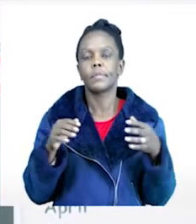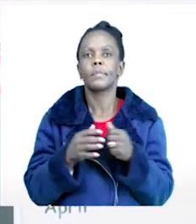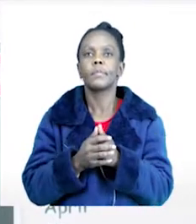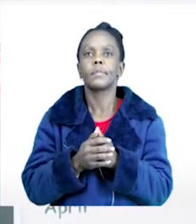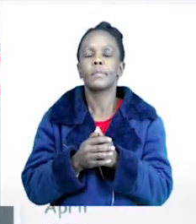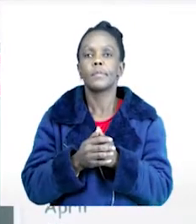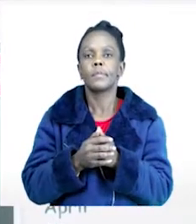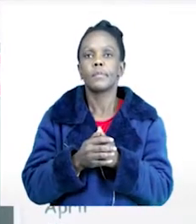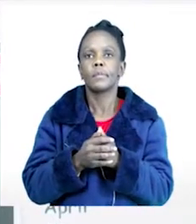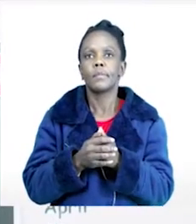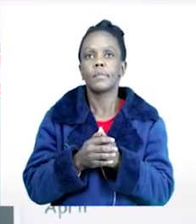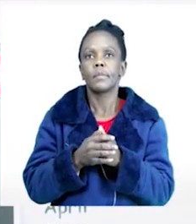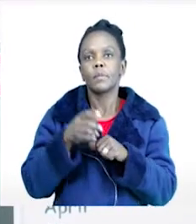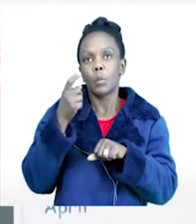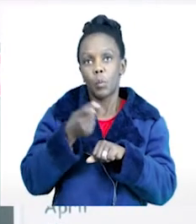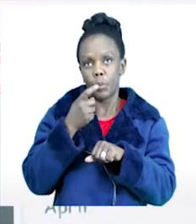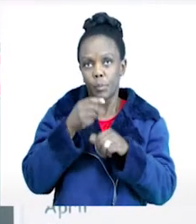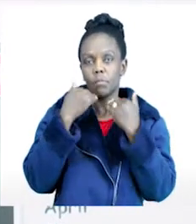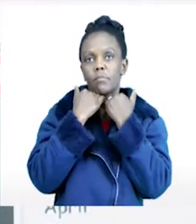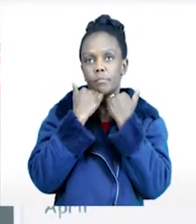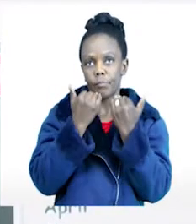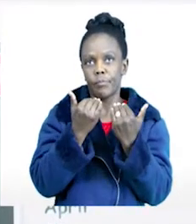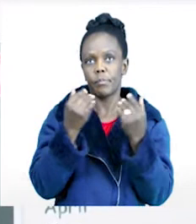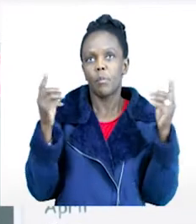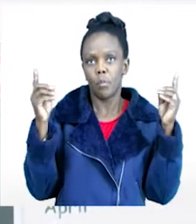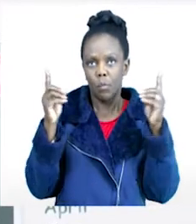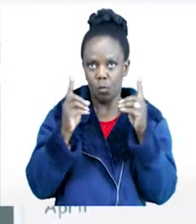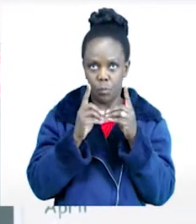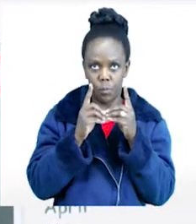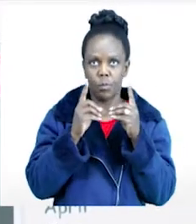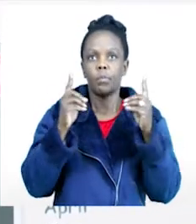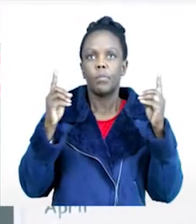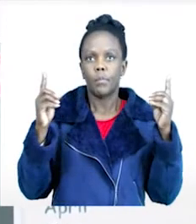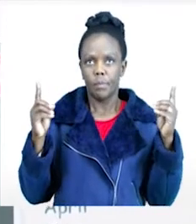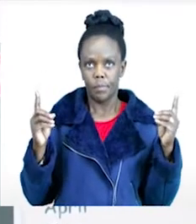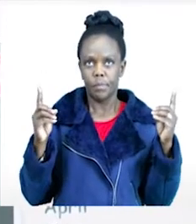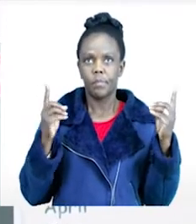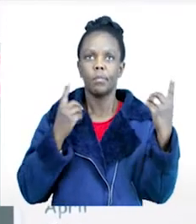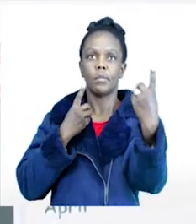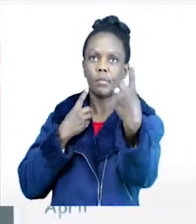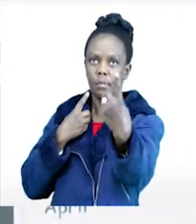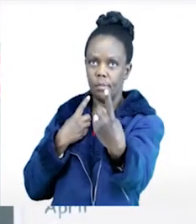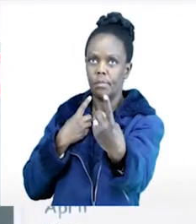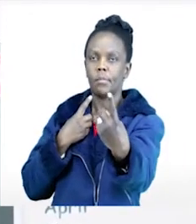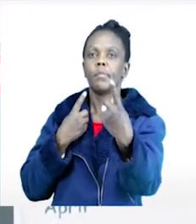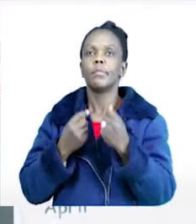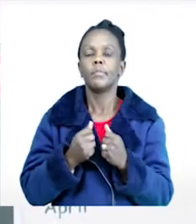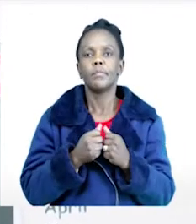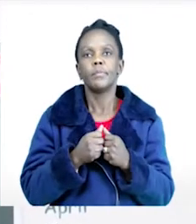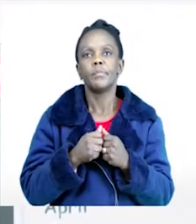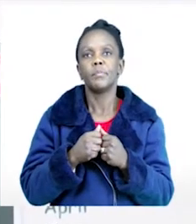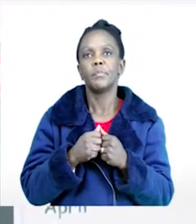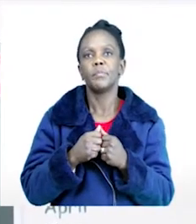else. It's also very important for you to check your social distancing by checking the sides if you're touching